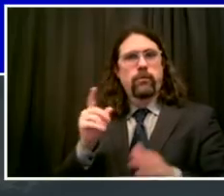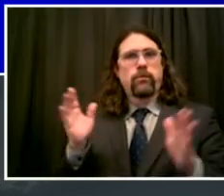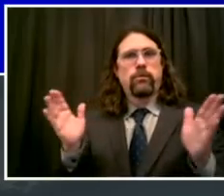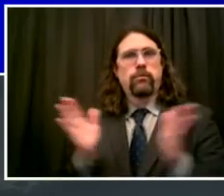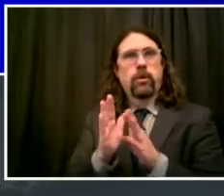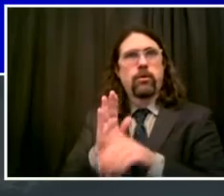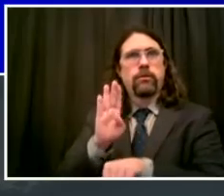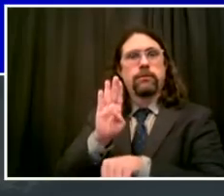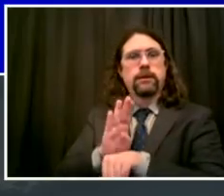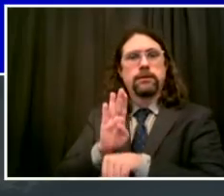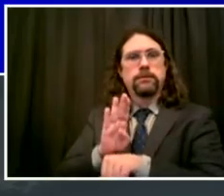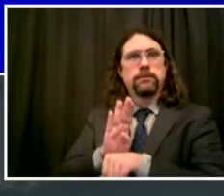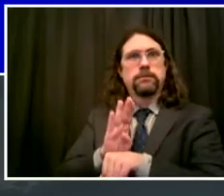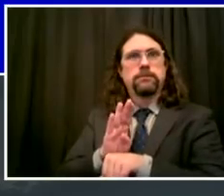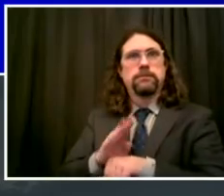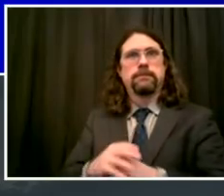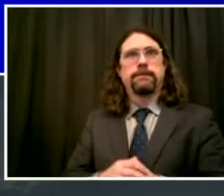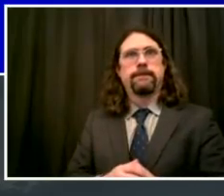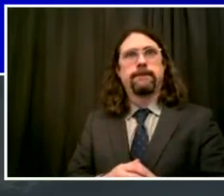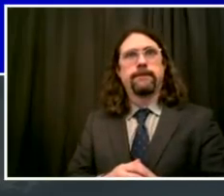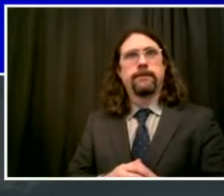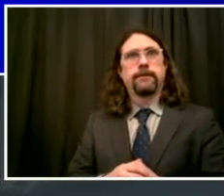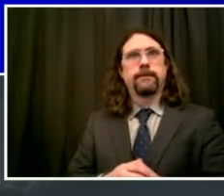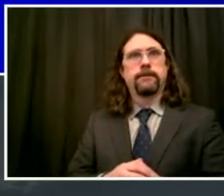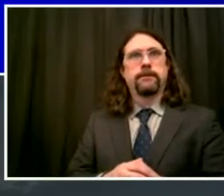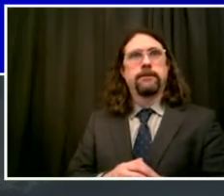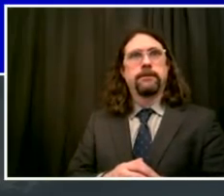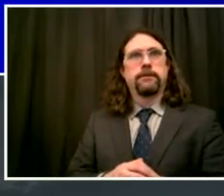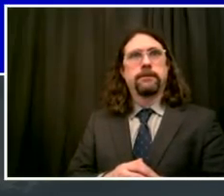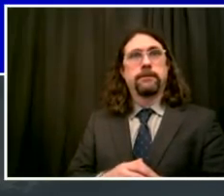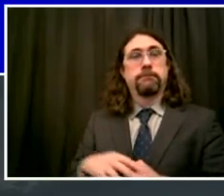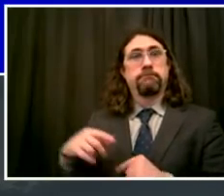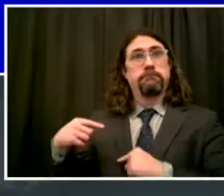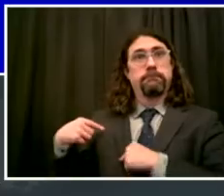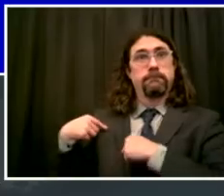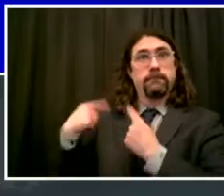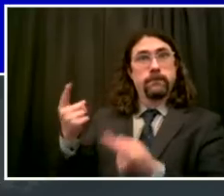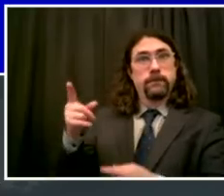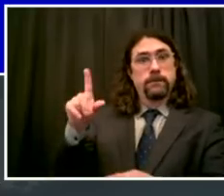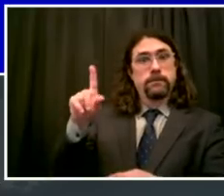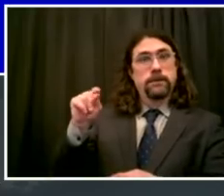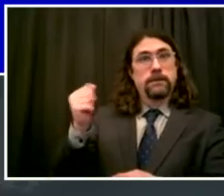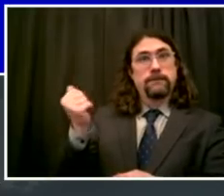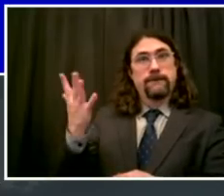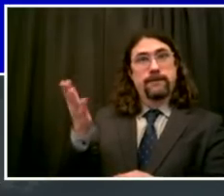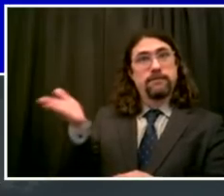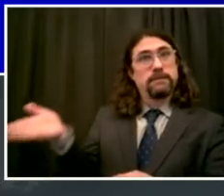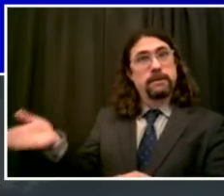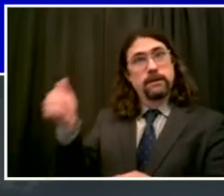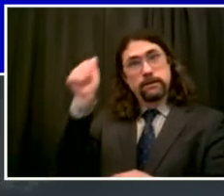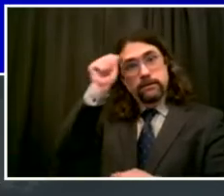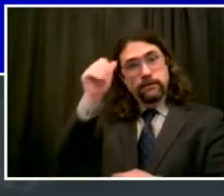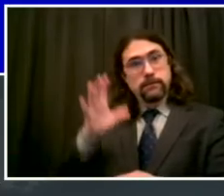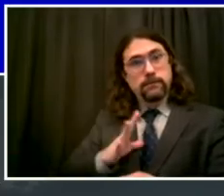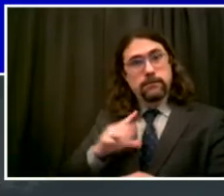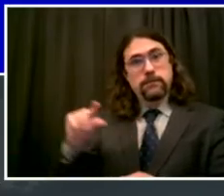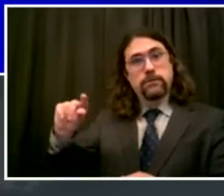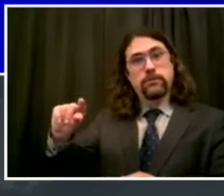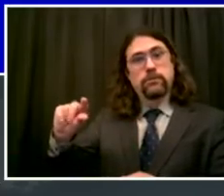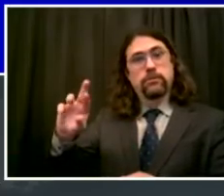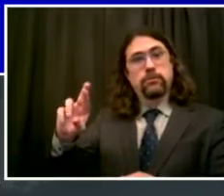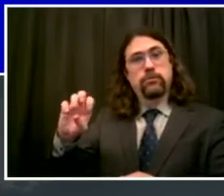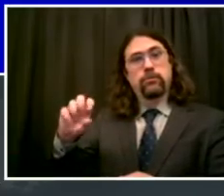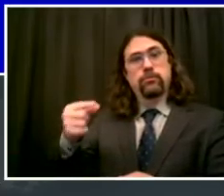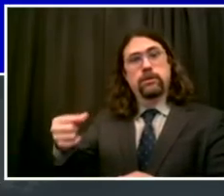Business Services since 2015. He's done a great job, and he has been the voice of small business owners all throughout the city